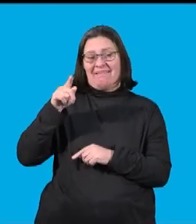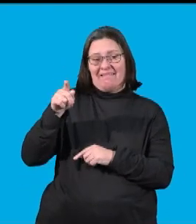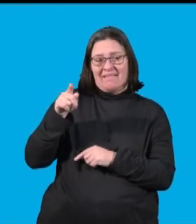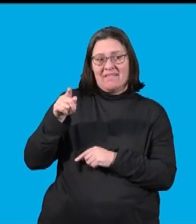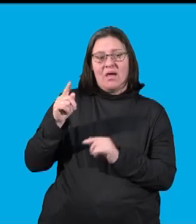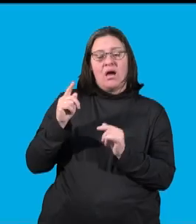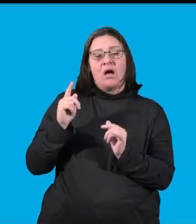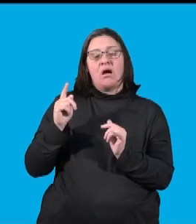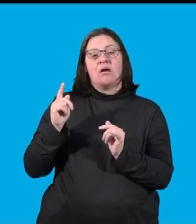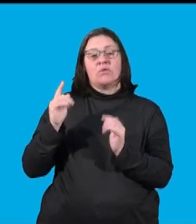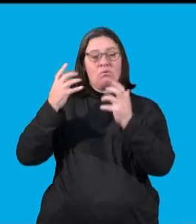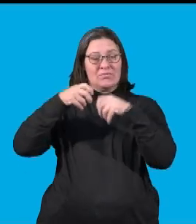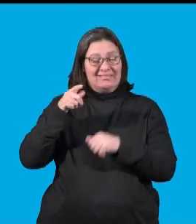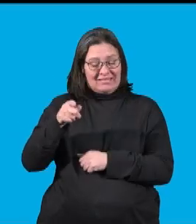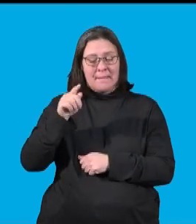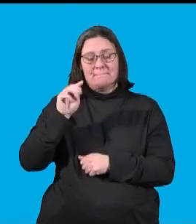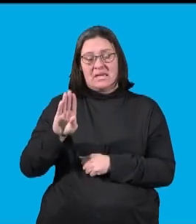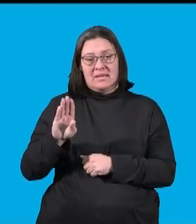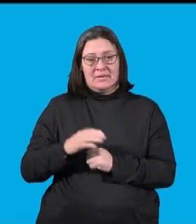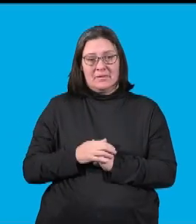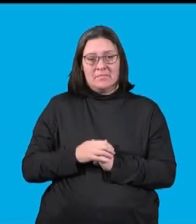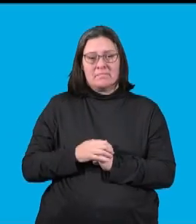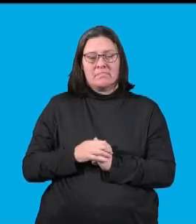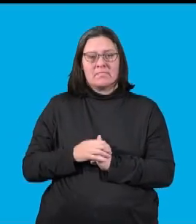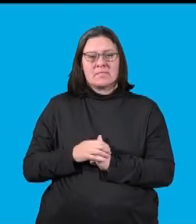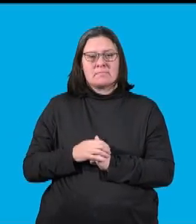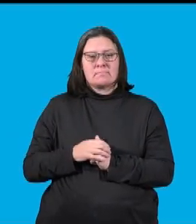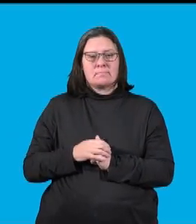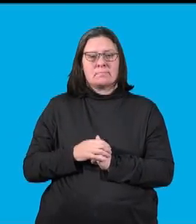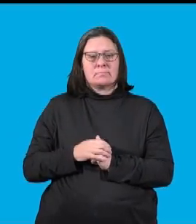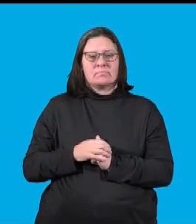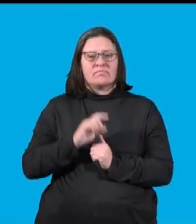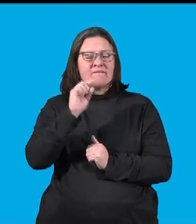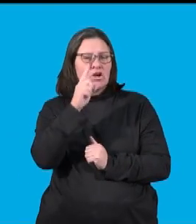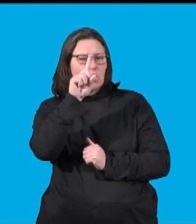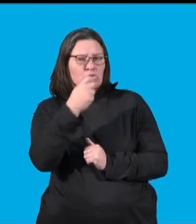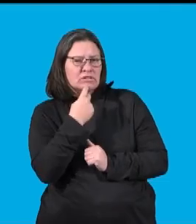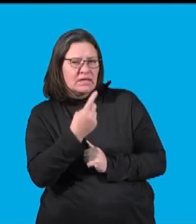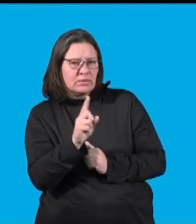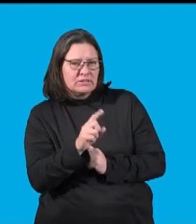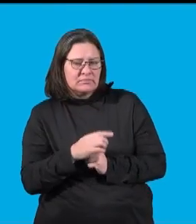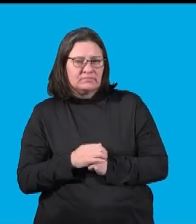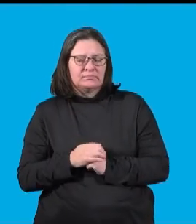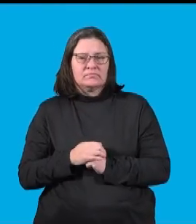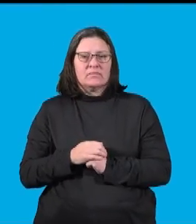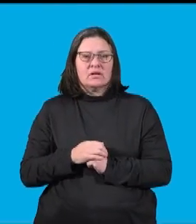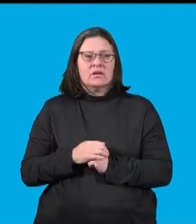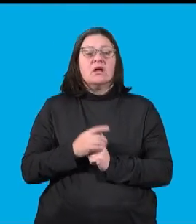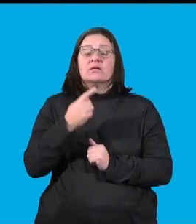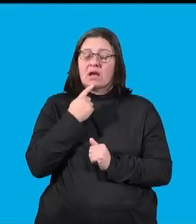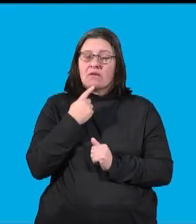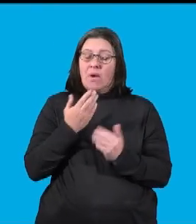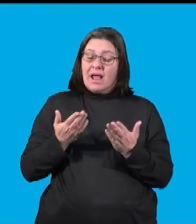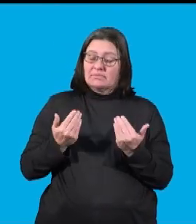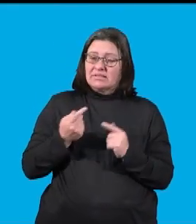rely heavily on the coordinates of B. Okay, let's have a look at what the first question says.